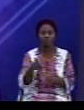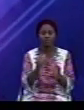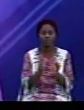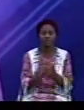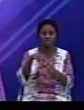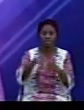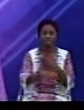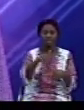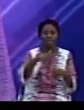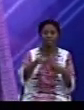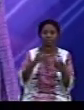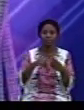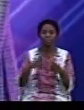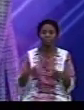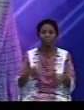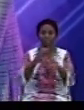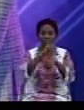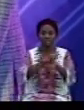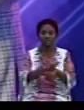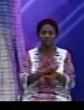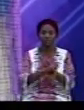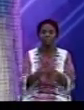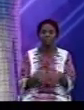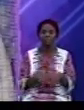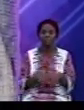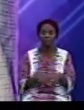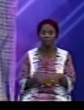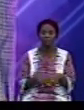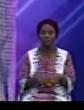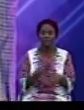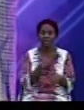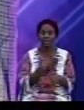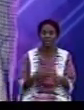us who Saint Peter and John